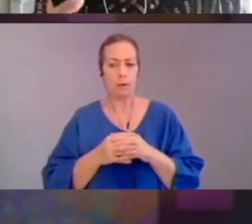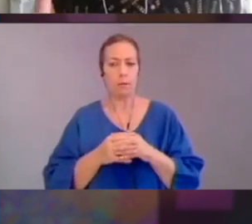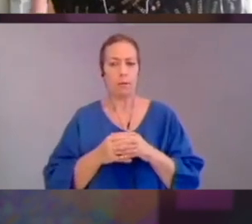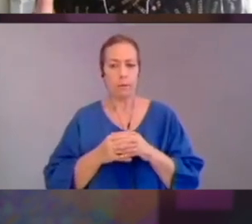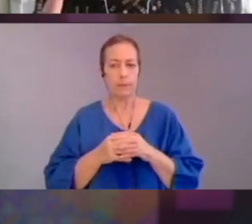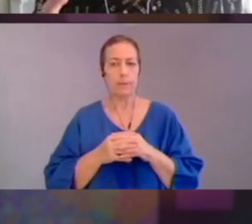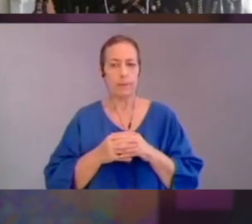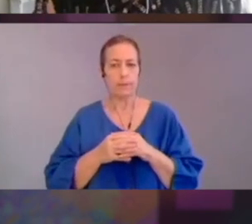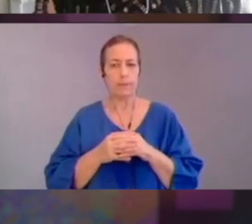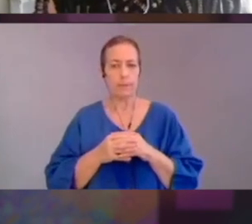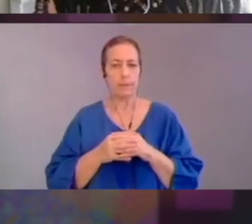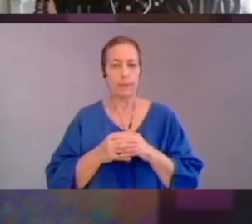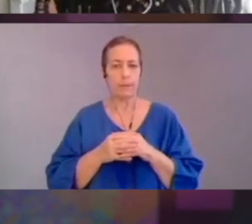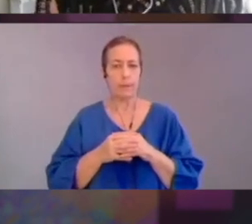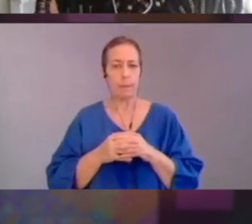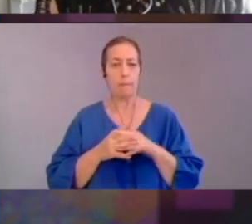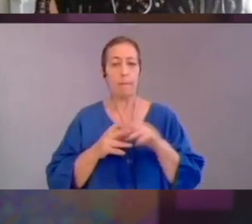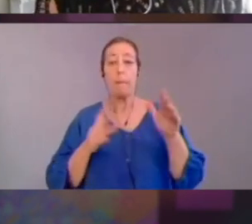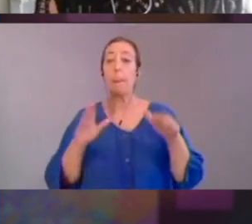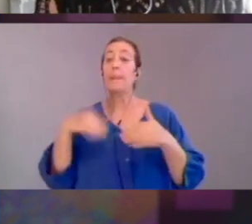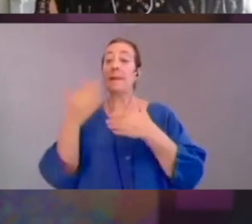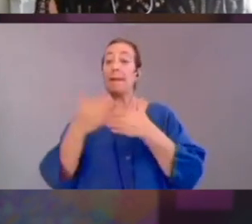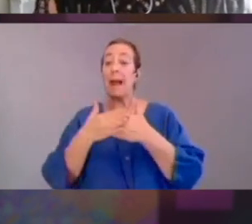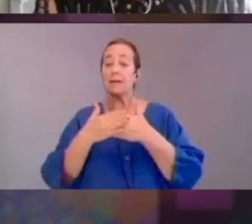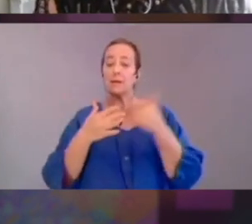The next set is show respect.